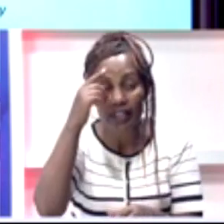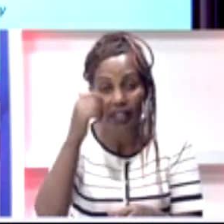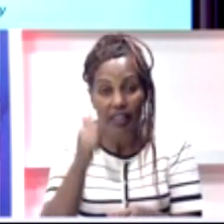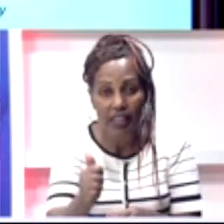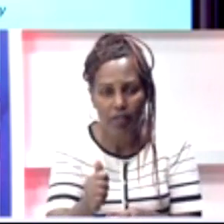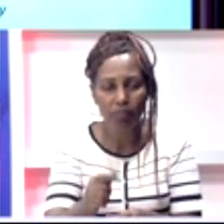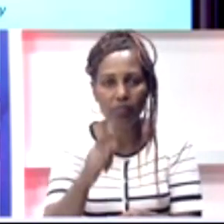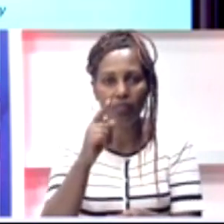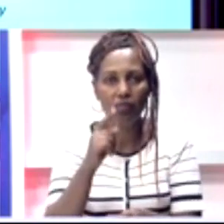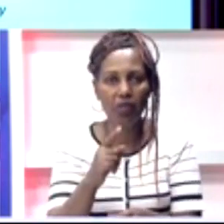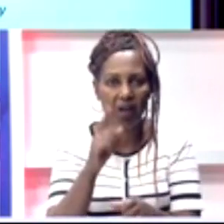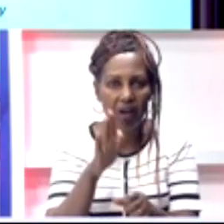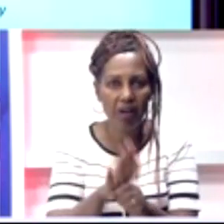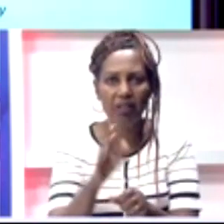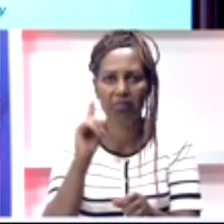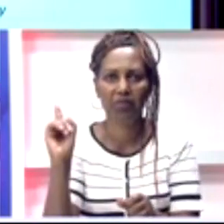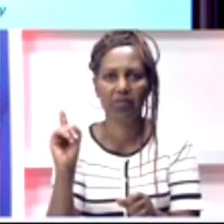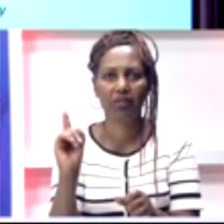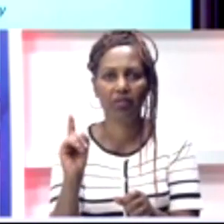100% sure.